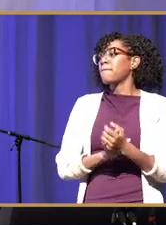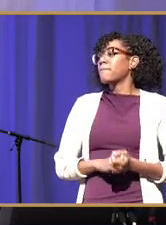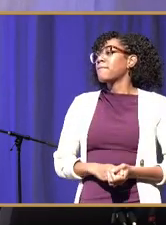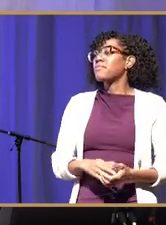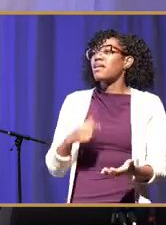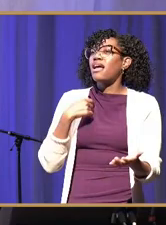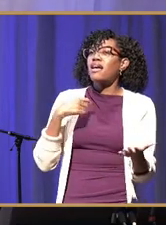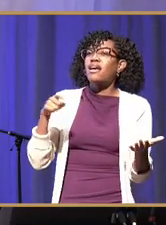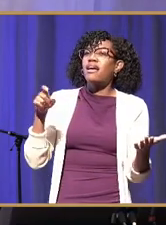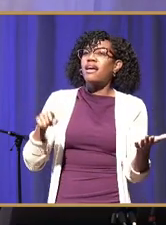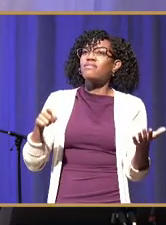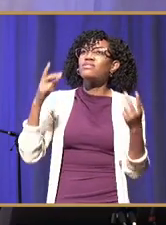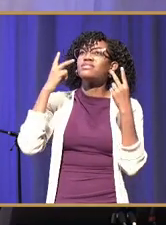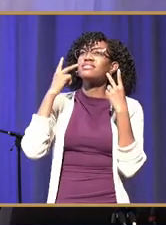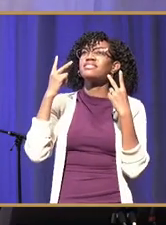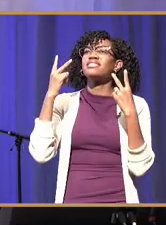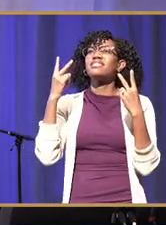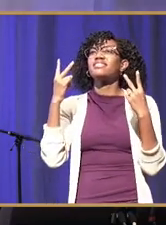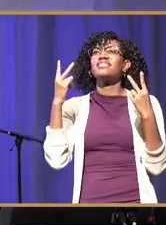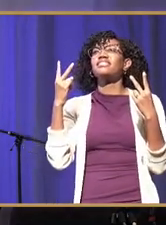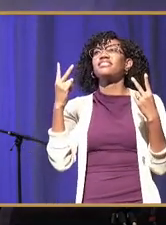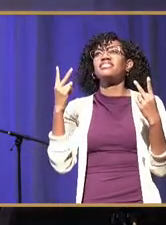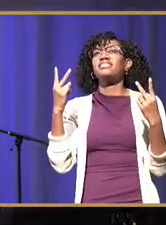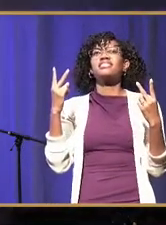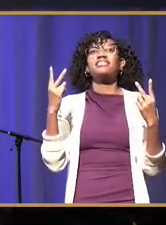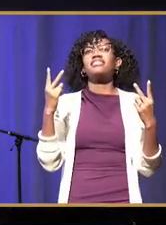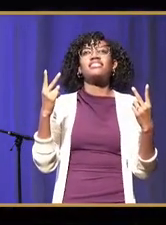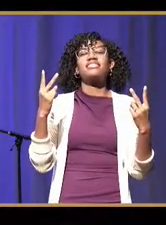yeah. I have to see